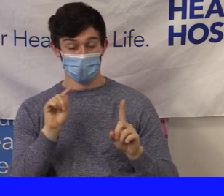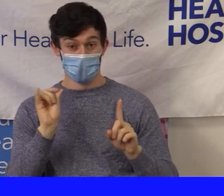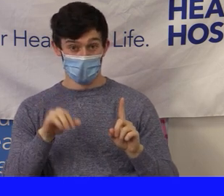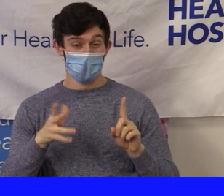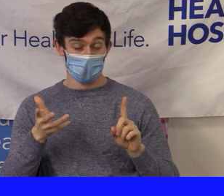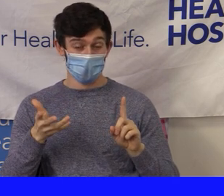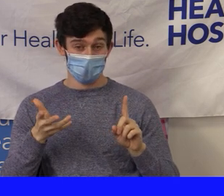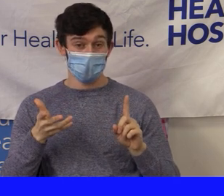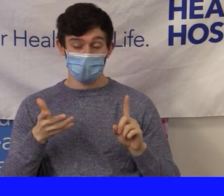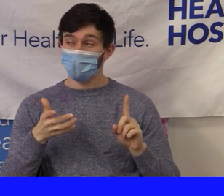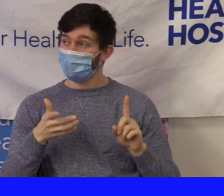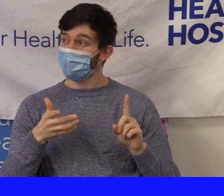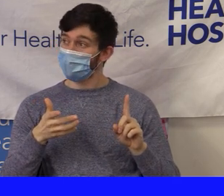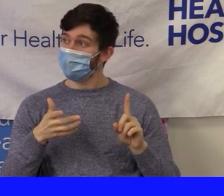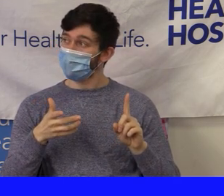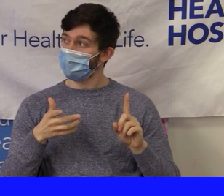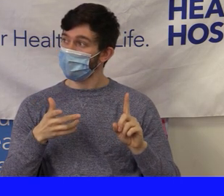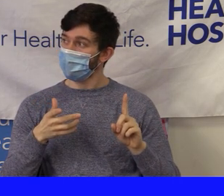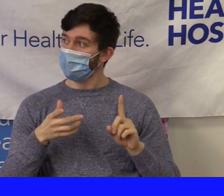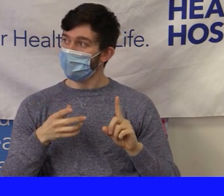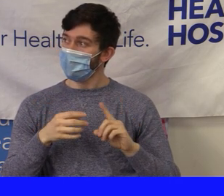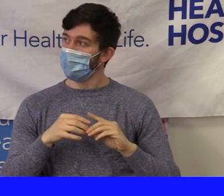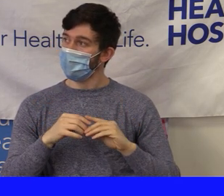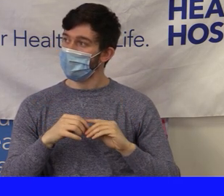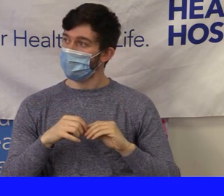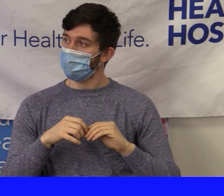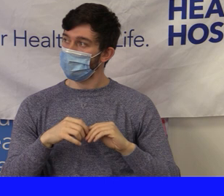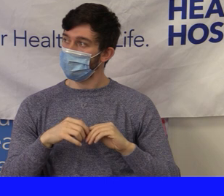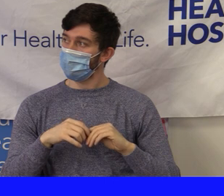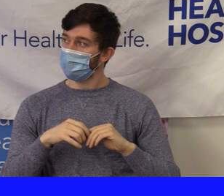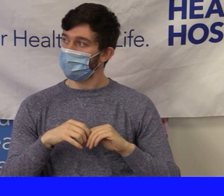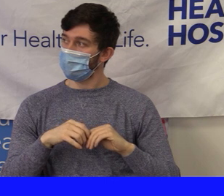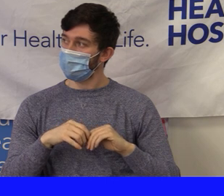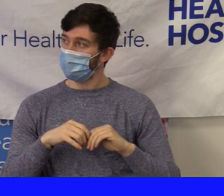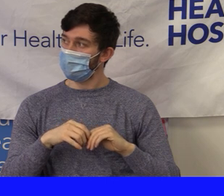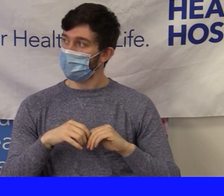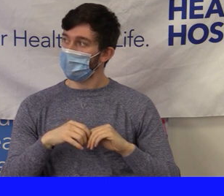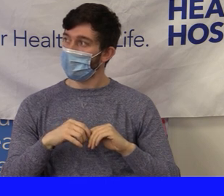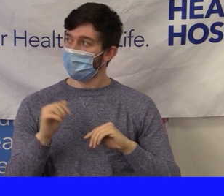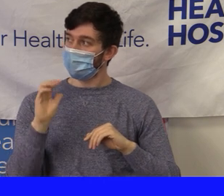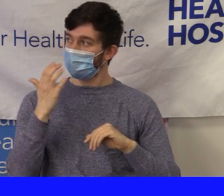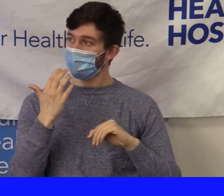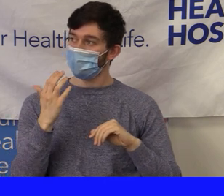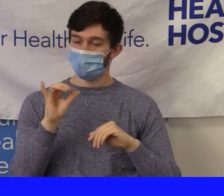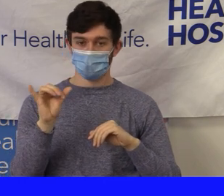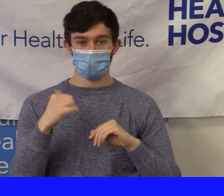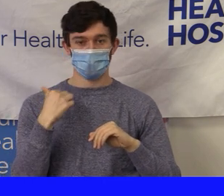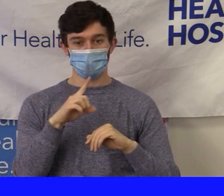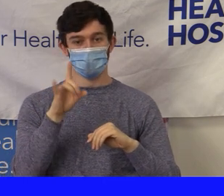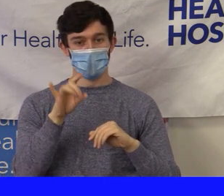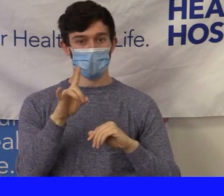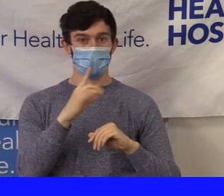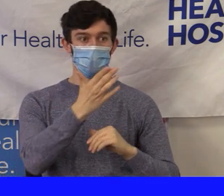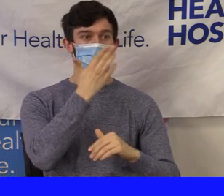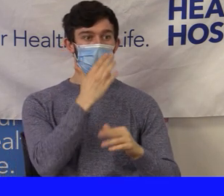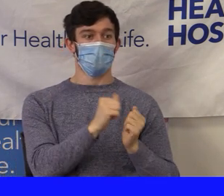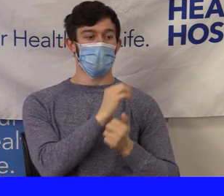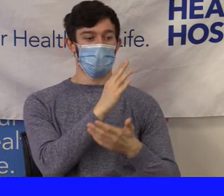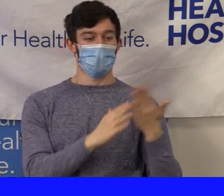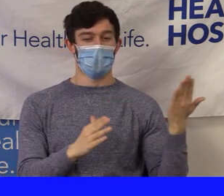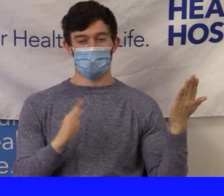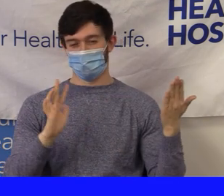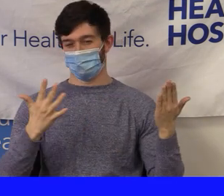the ratings of the different facilities. It looks like we've done very well in some, but not so well in others.